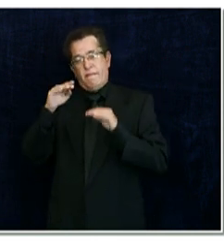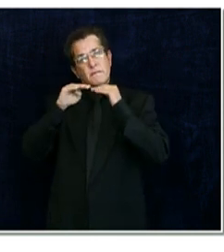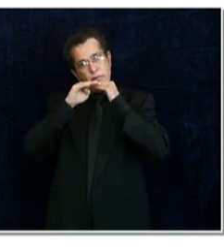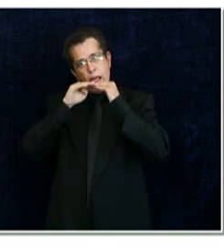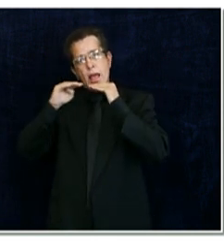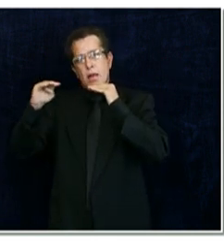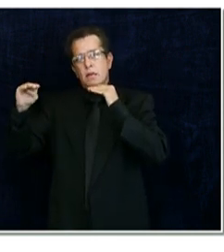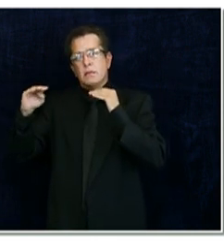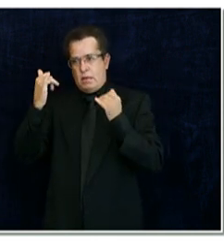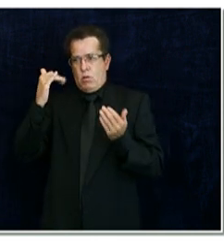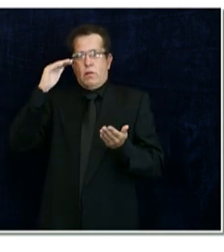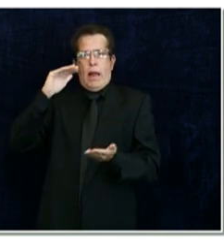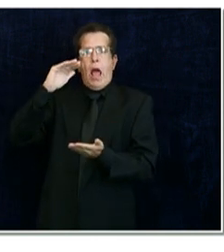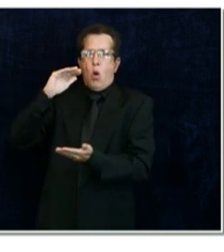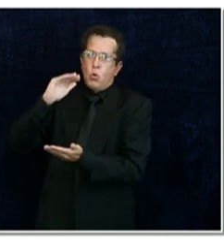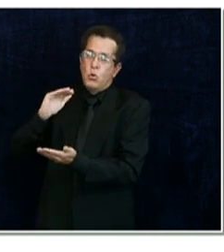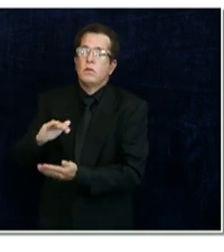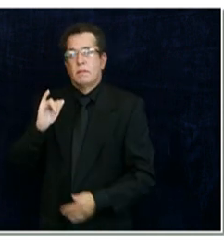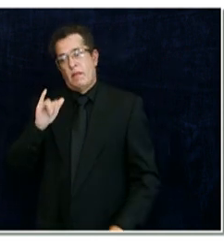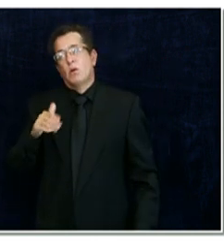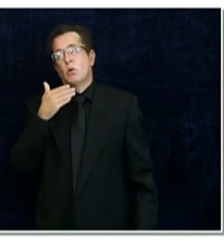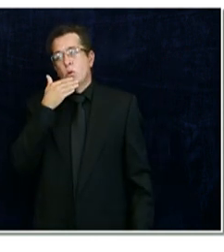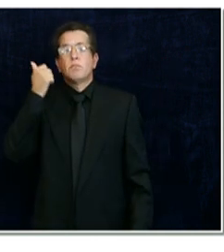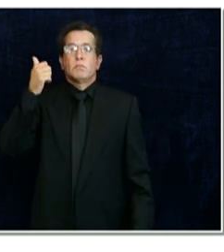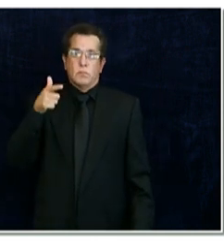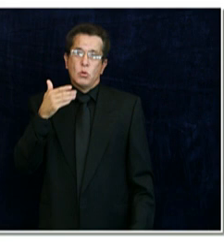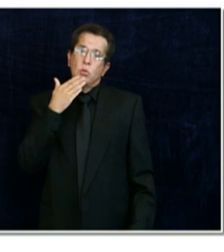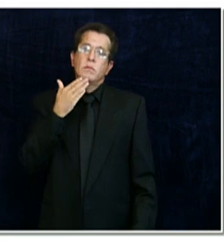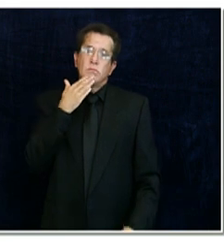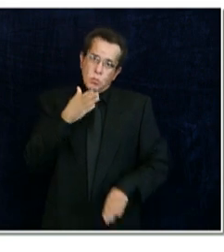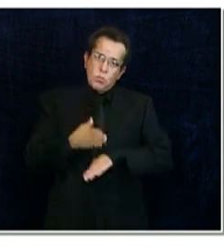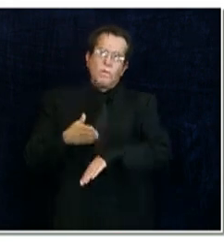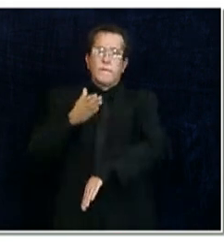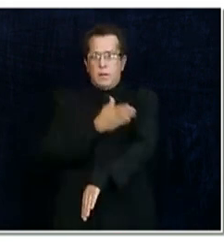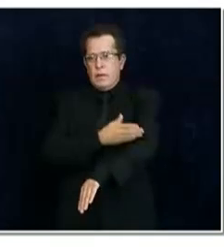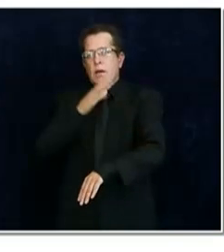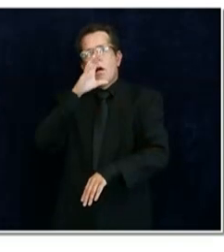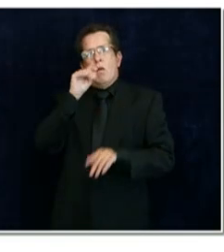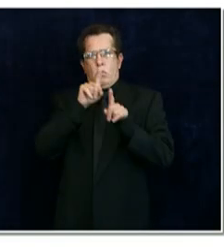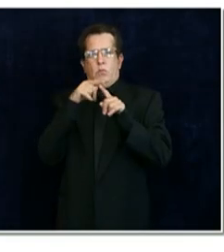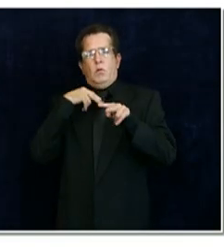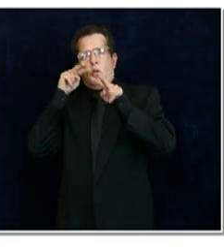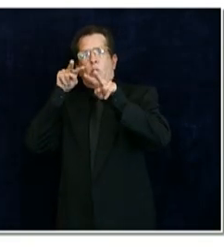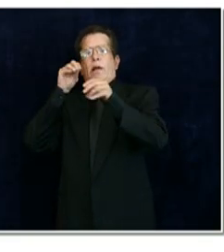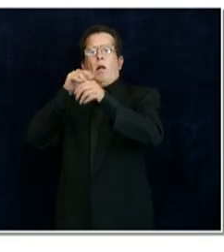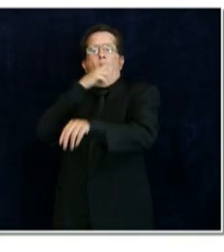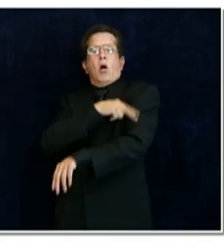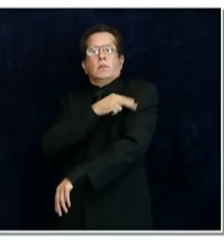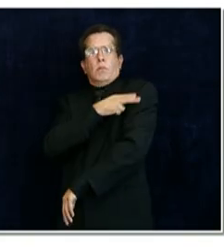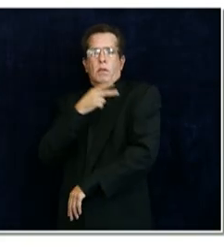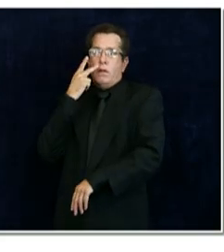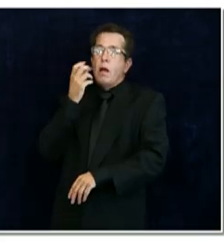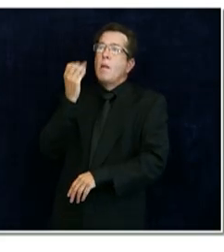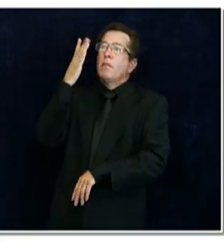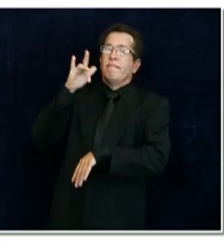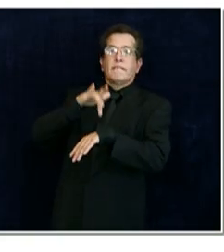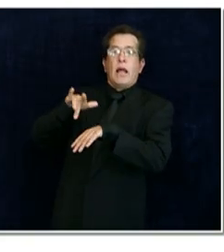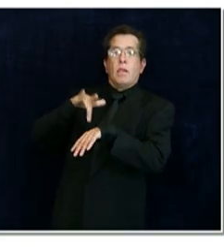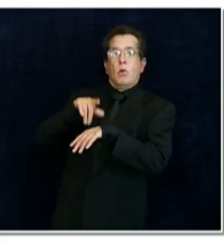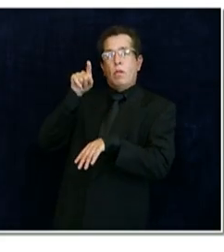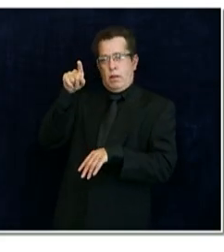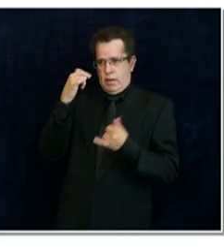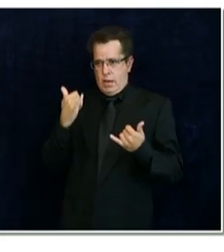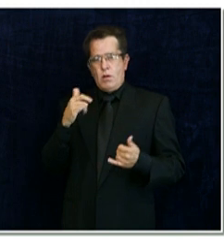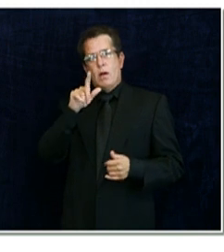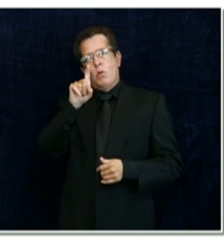and is beginning to trend down, and that is encouraging. Likewise, in our hospitals, today we're reporting 124 ICU-related